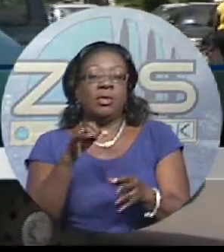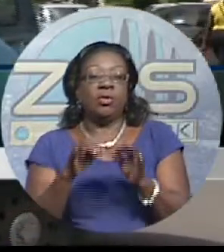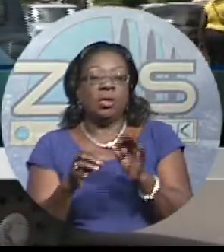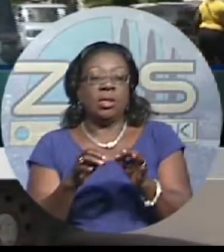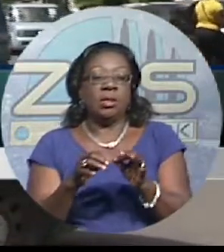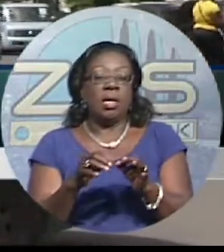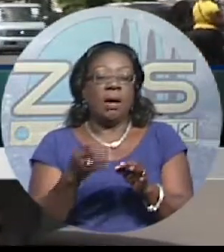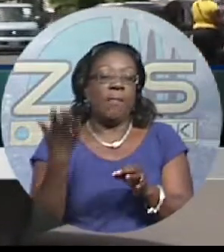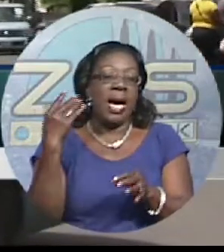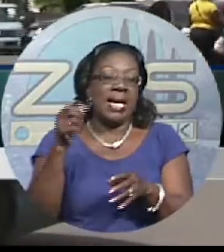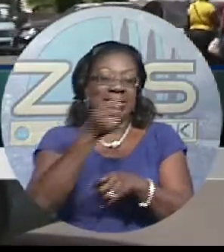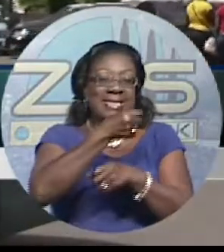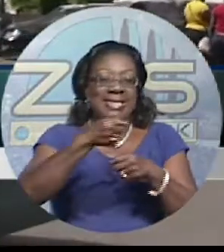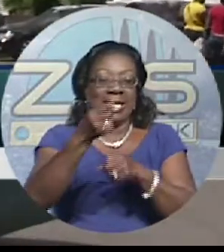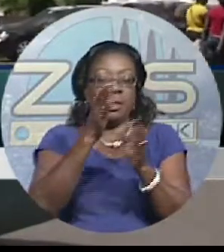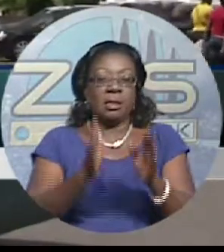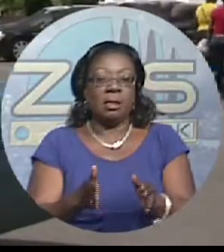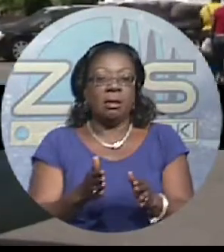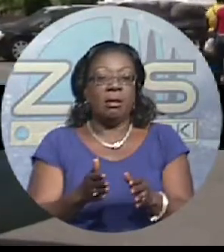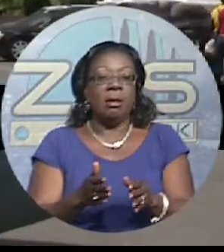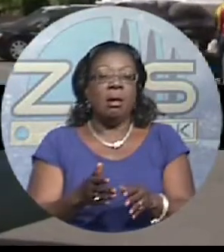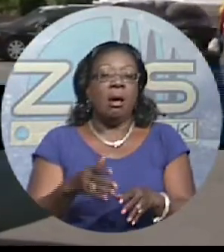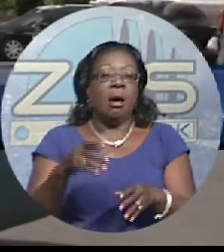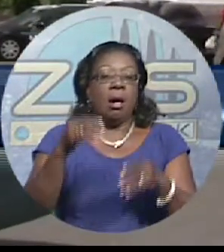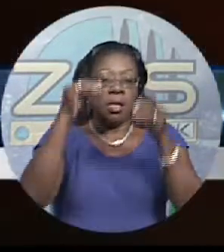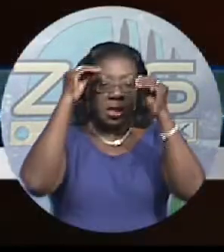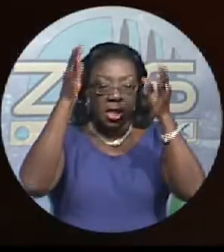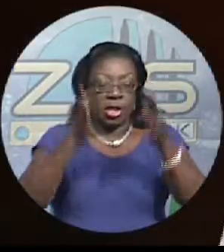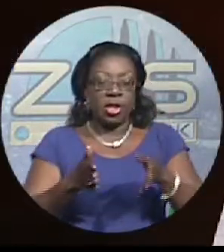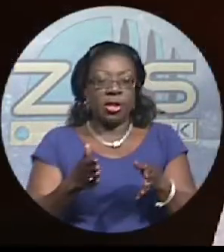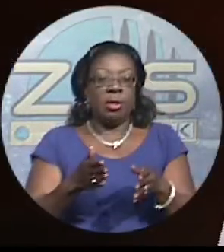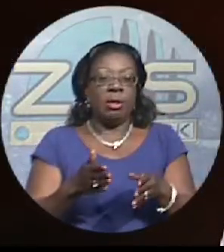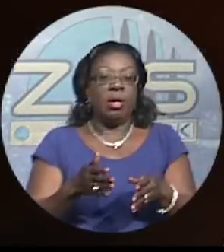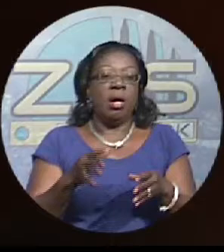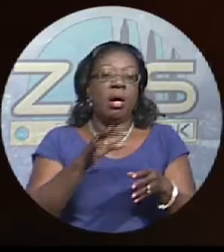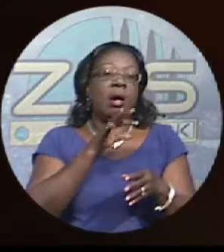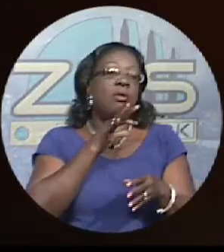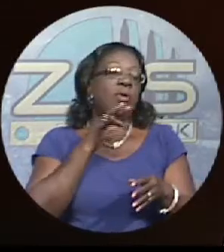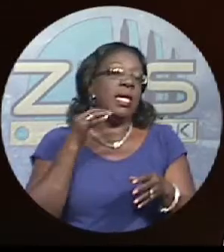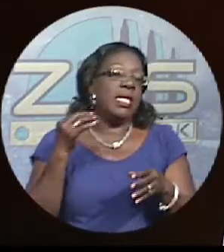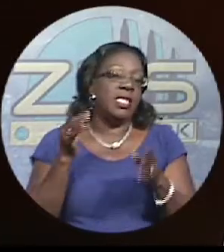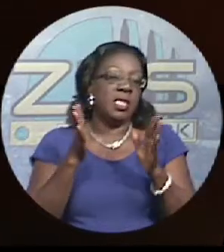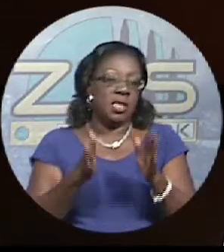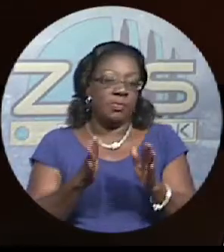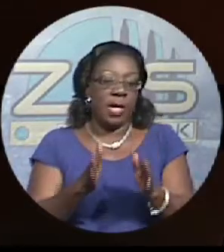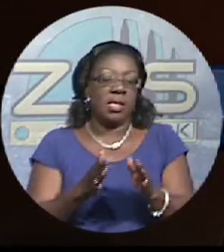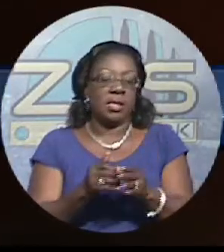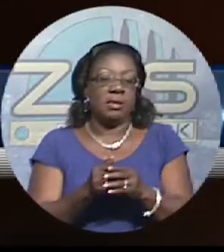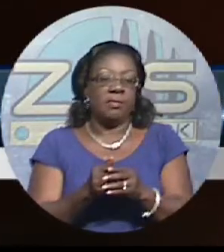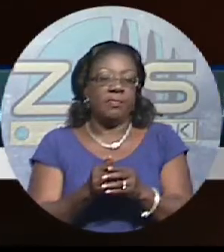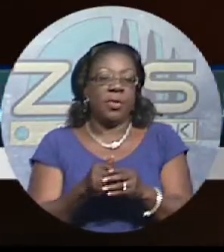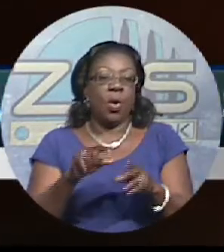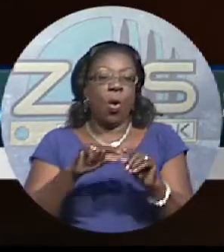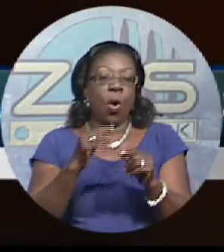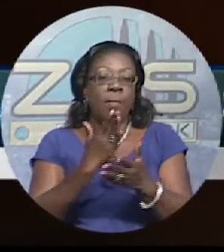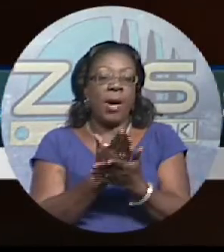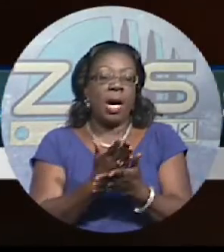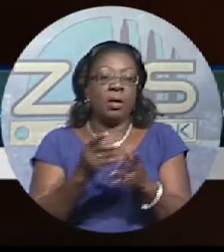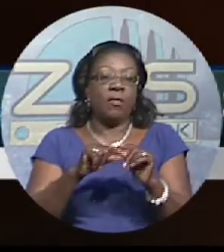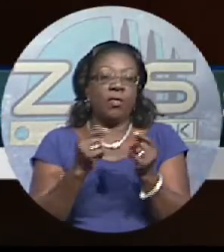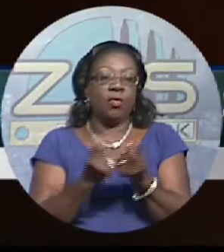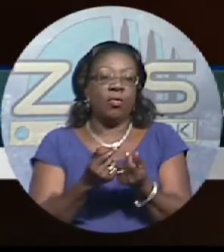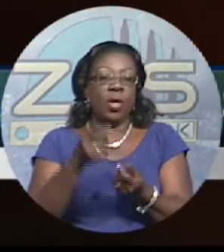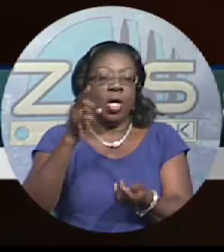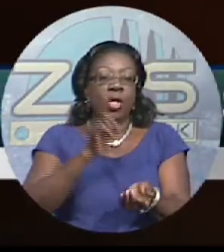former senator, a leading psychiatrist, and a religious leader. Retired Justice Joseph Strawn, Mrs. Cheryl Bazard, Dr. David